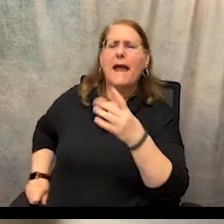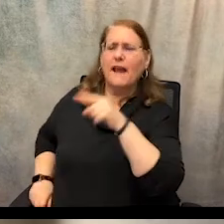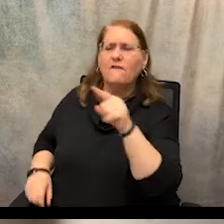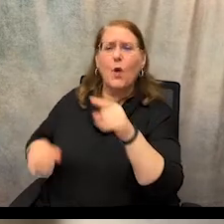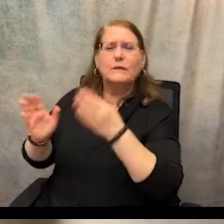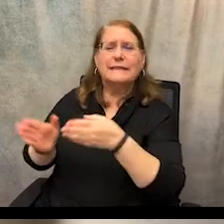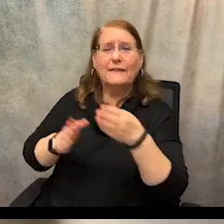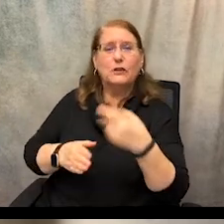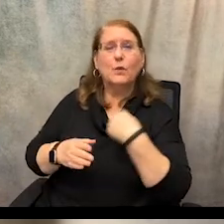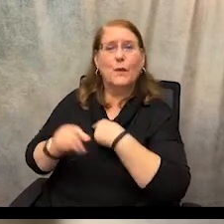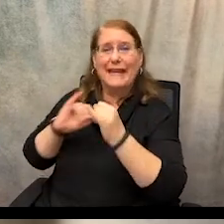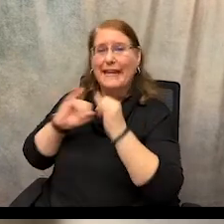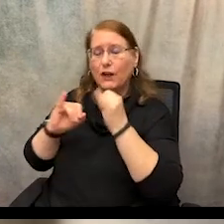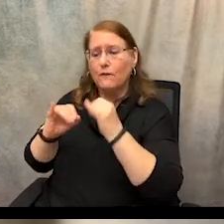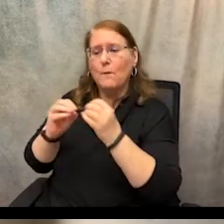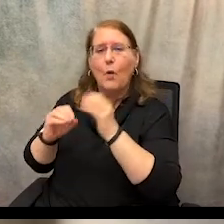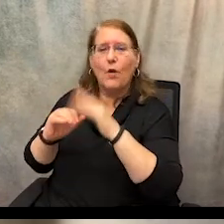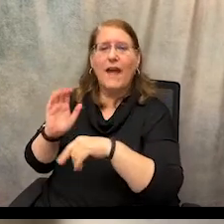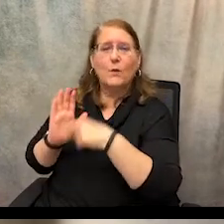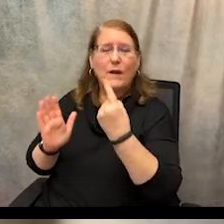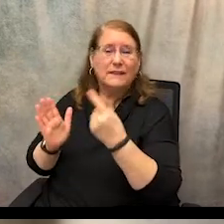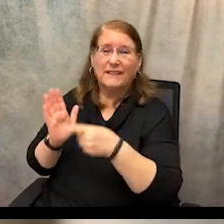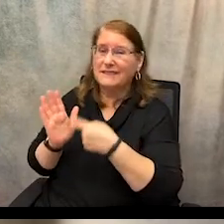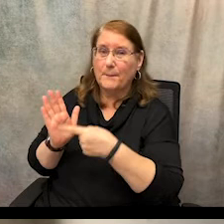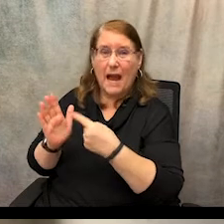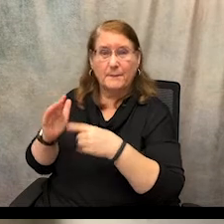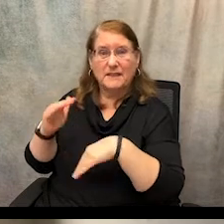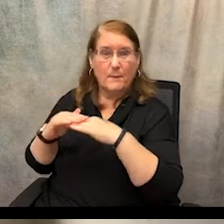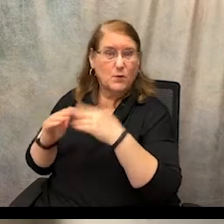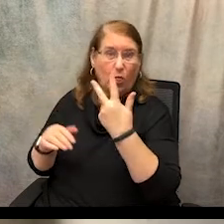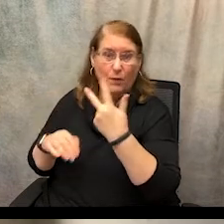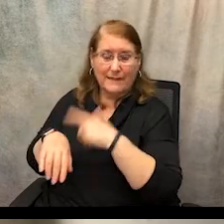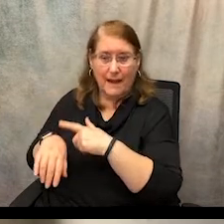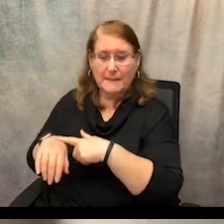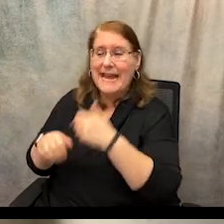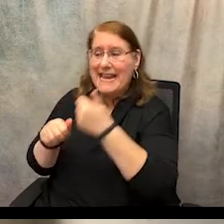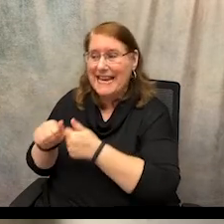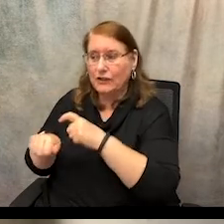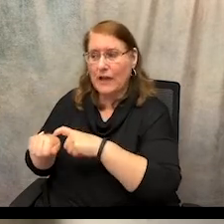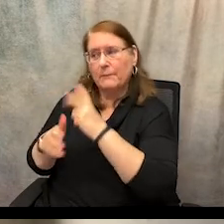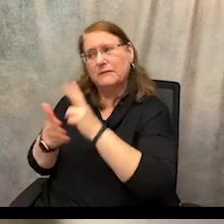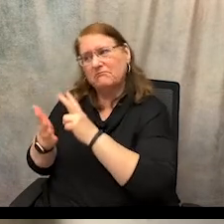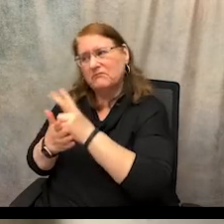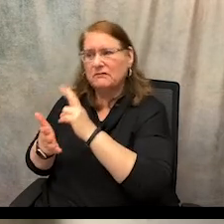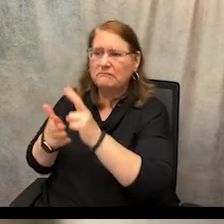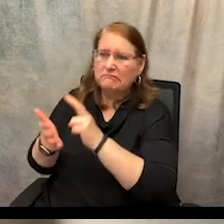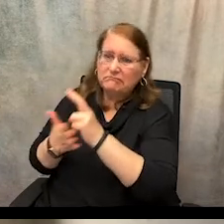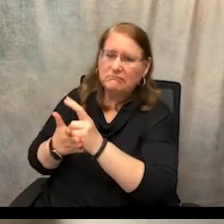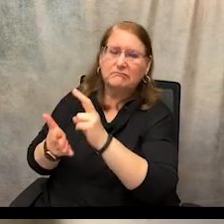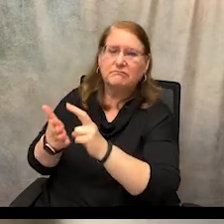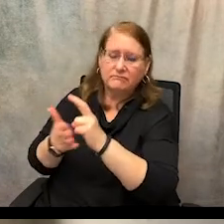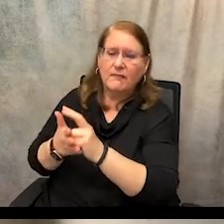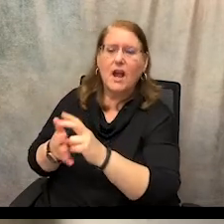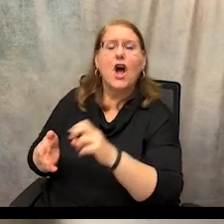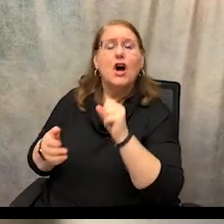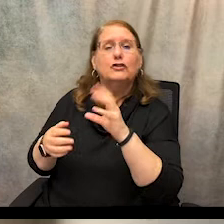those individuals get multiple sessions, some of them up to 3, and each session is about 2 hours each. And the original